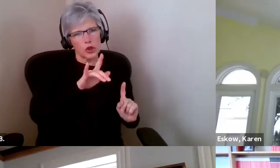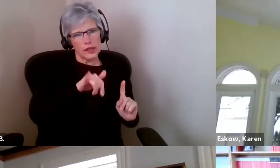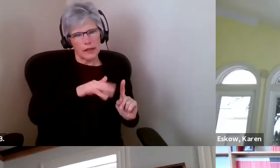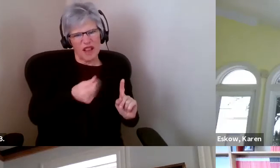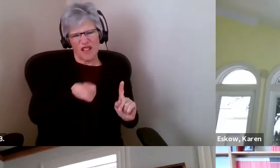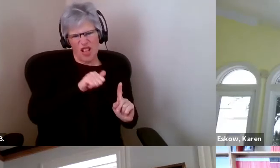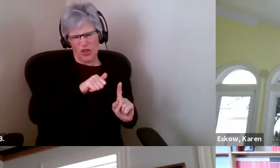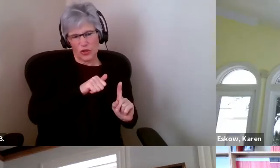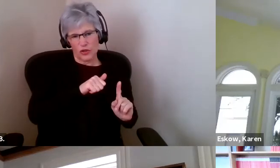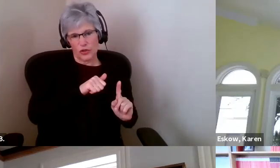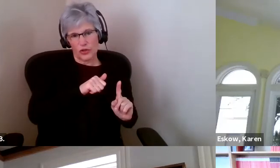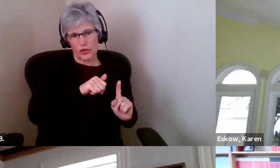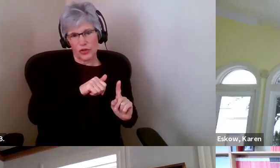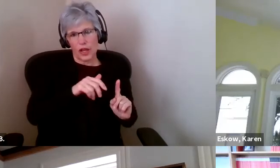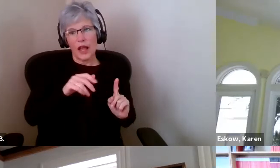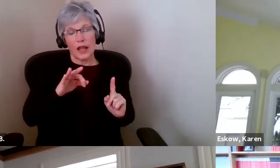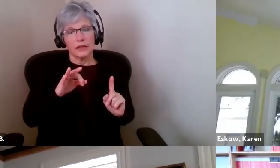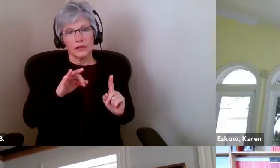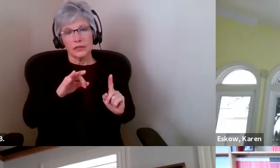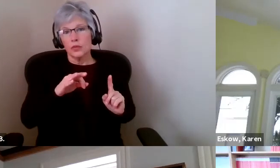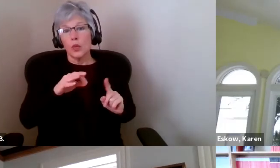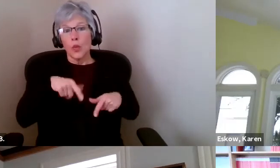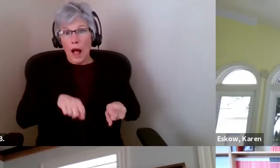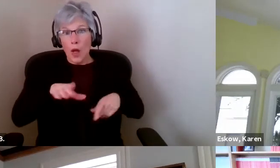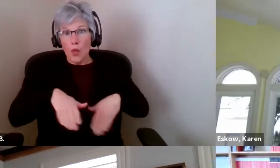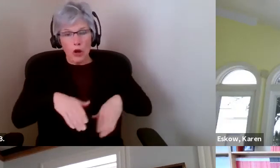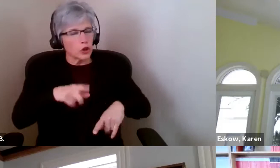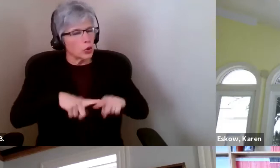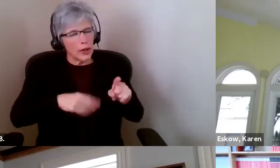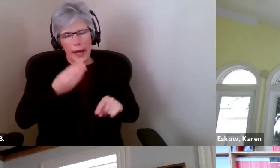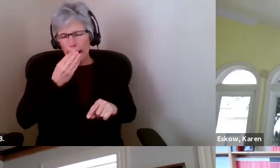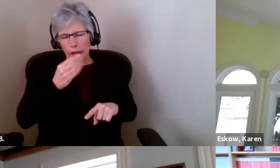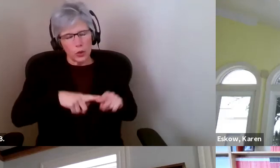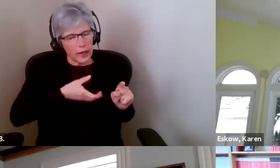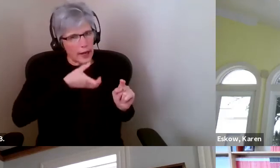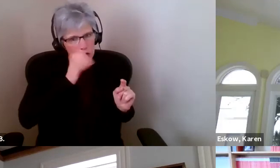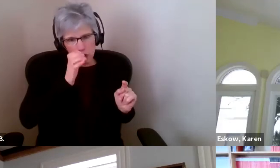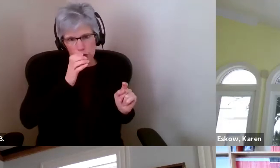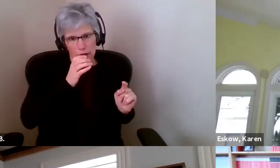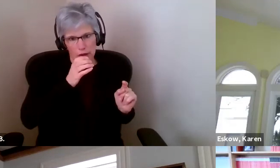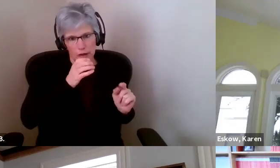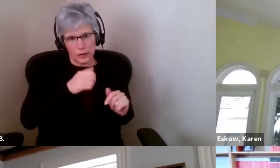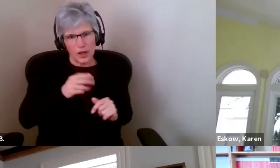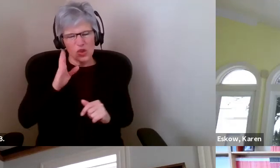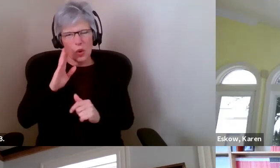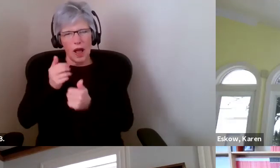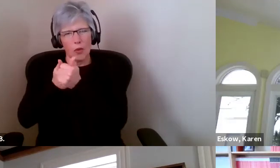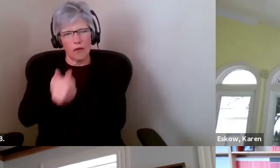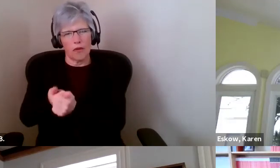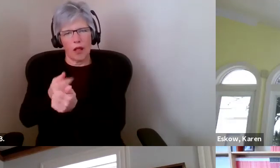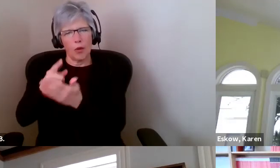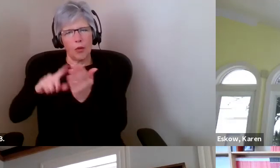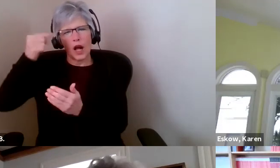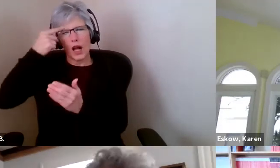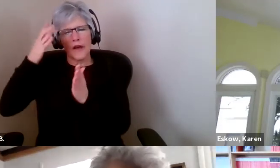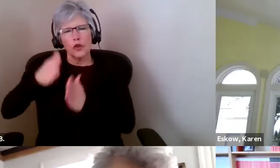you're walking, you cannot eat and you cannot drink. So I would say that we would default to what Governor Hogan has said. And if